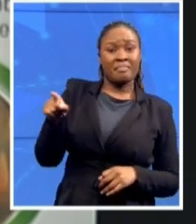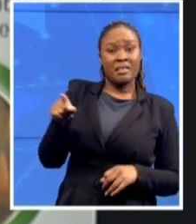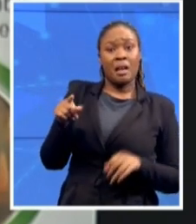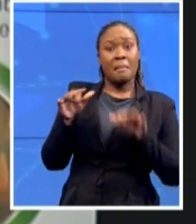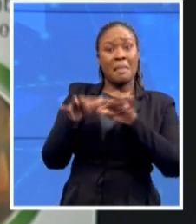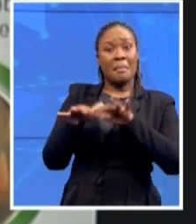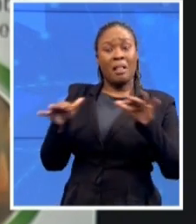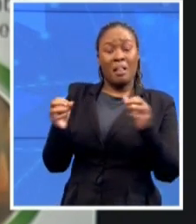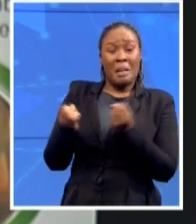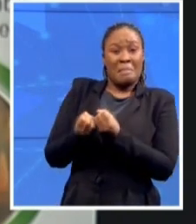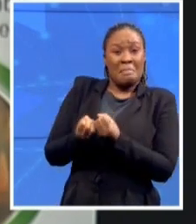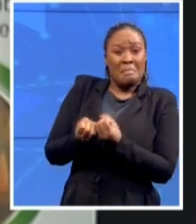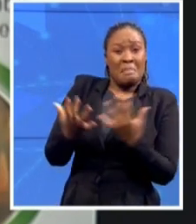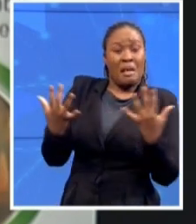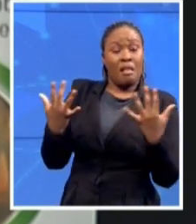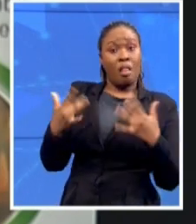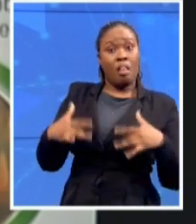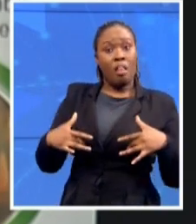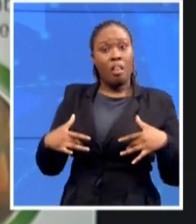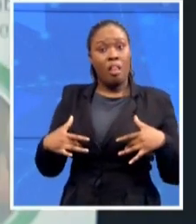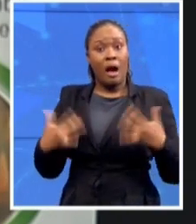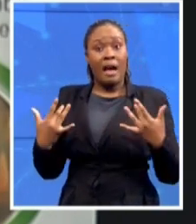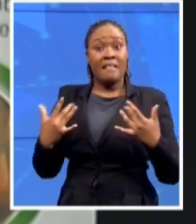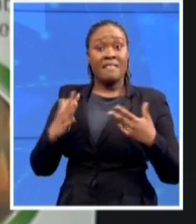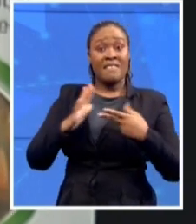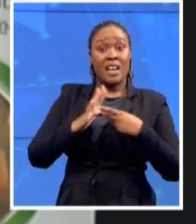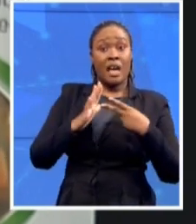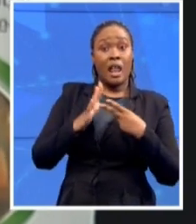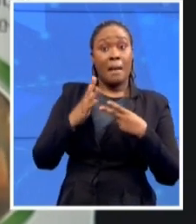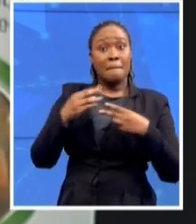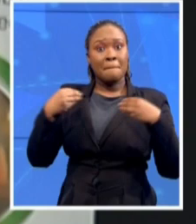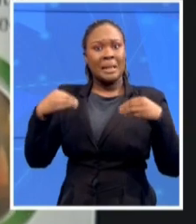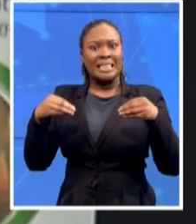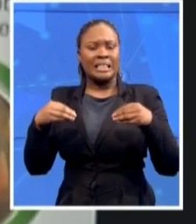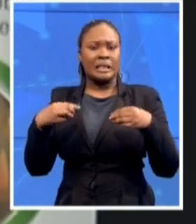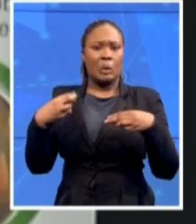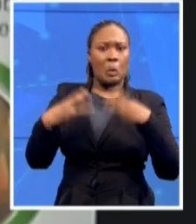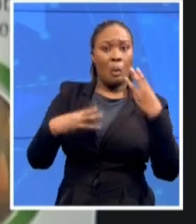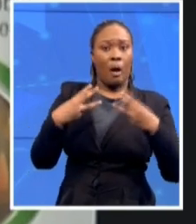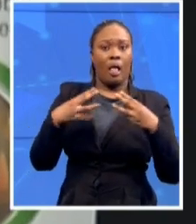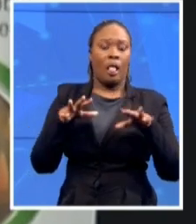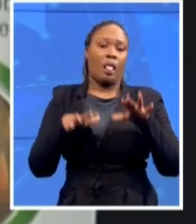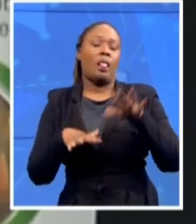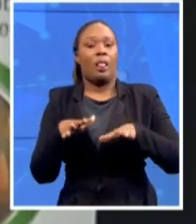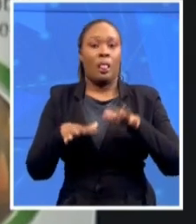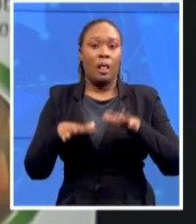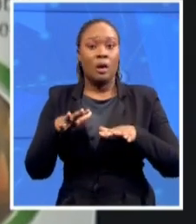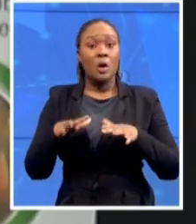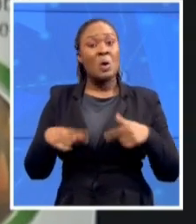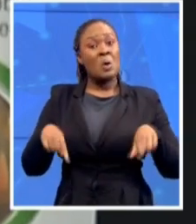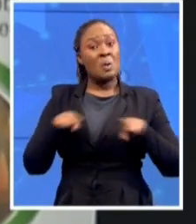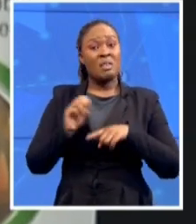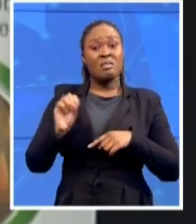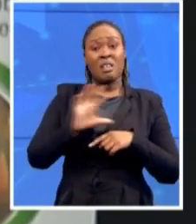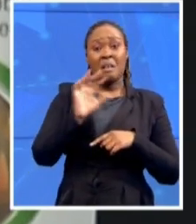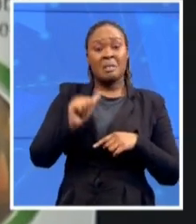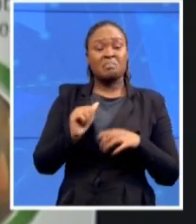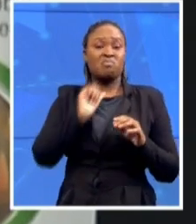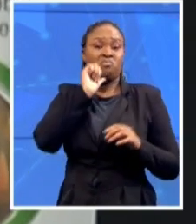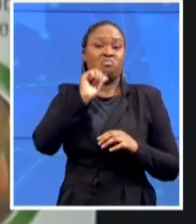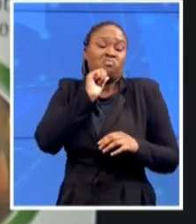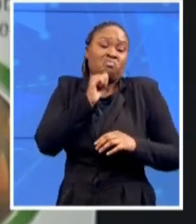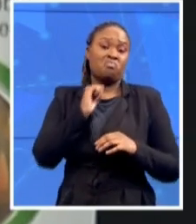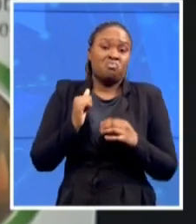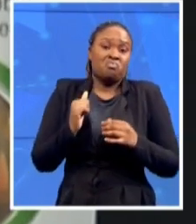devastating. And in a way, as a country, we've come to accept that failure as acceptable, as normal. We've normalized it in our